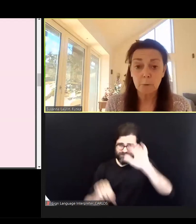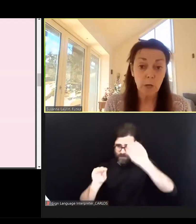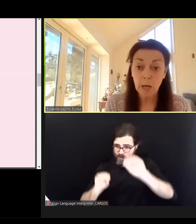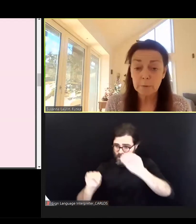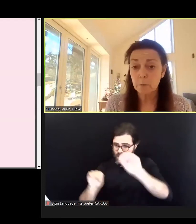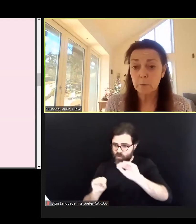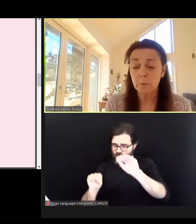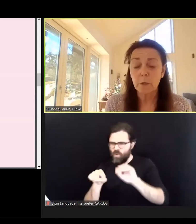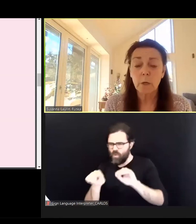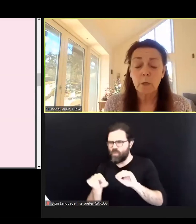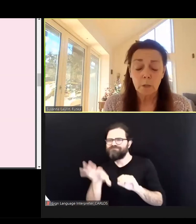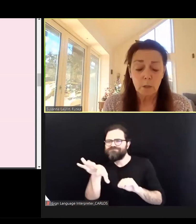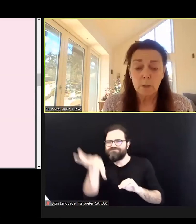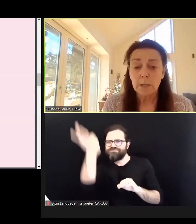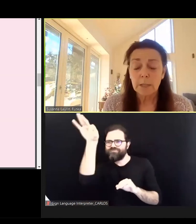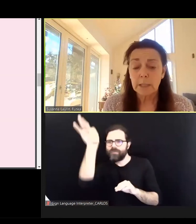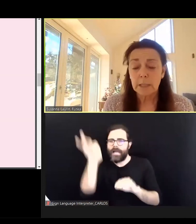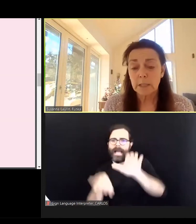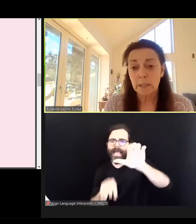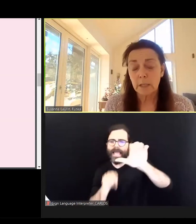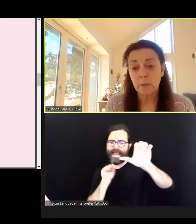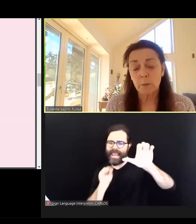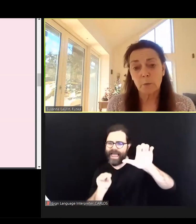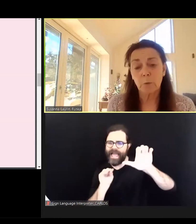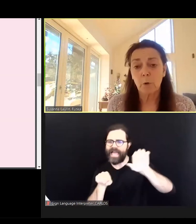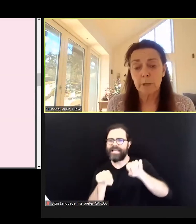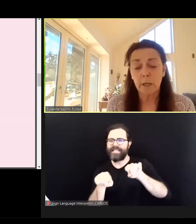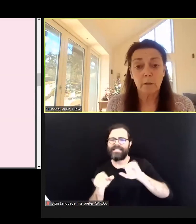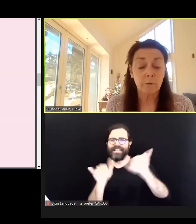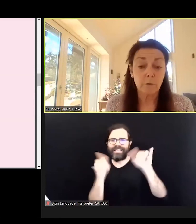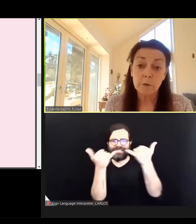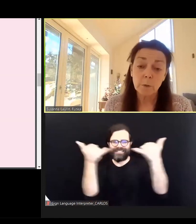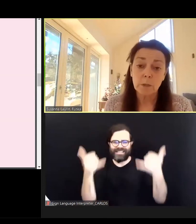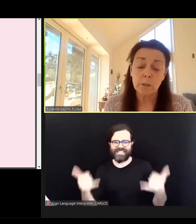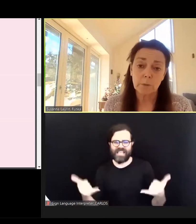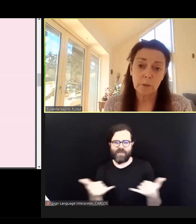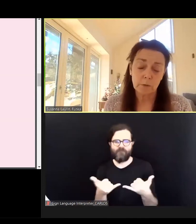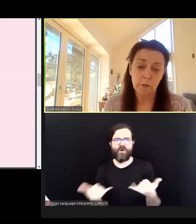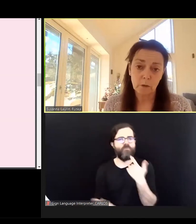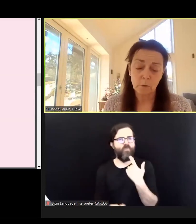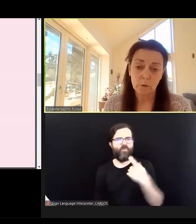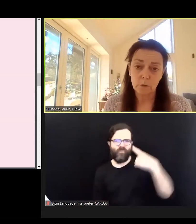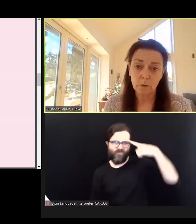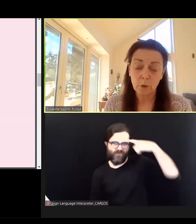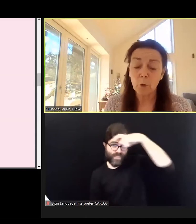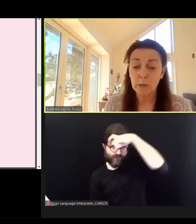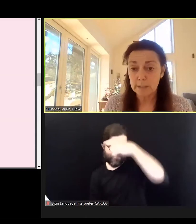that, oh, pushing the wrong button, sorry. Around half of the member states have used the opt-out